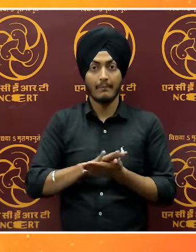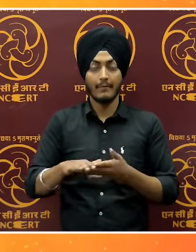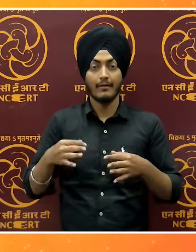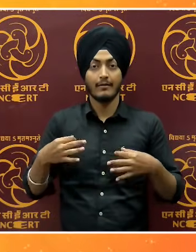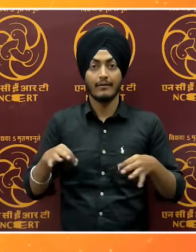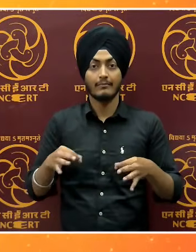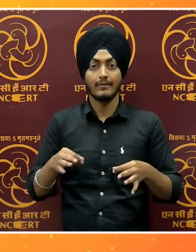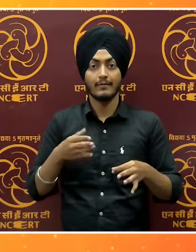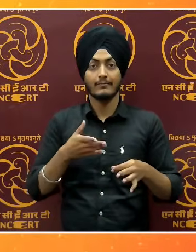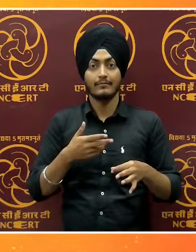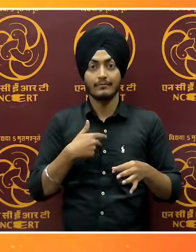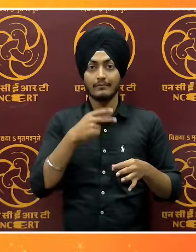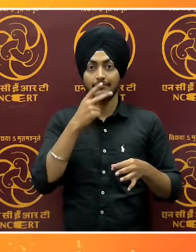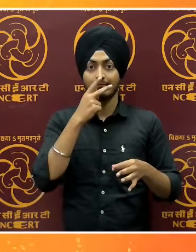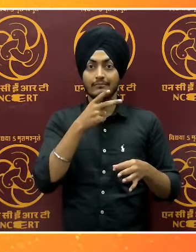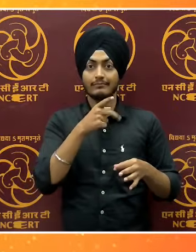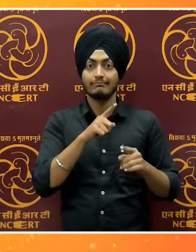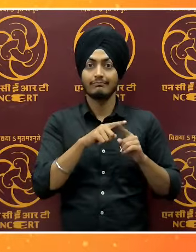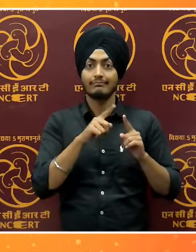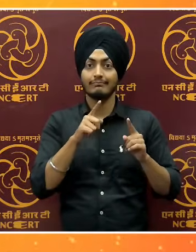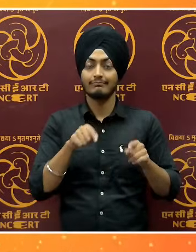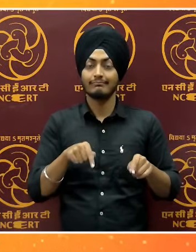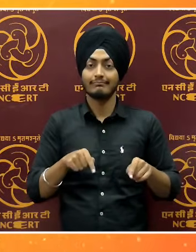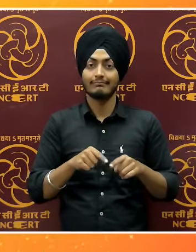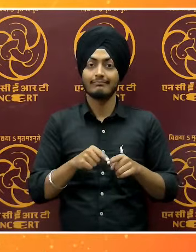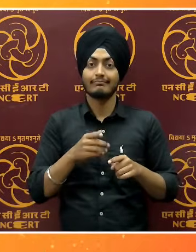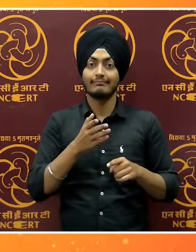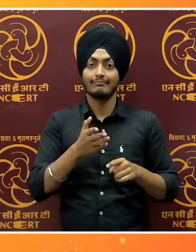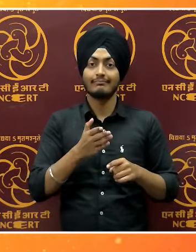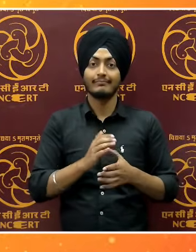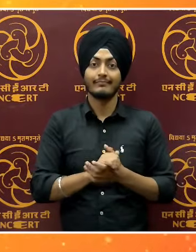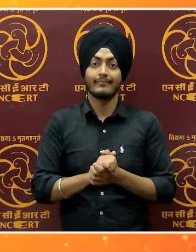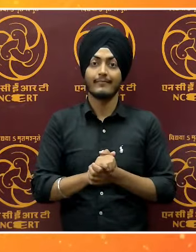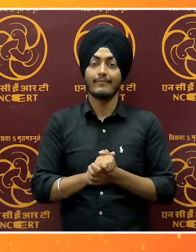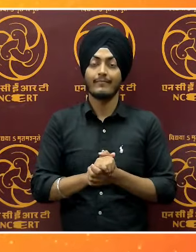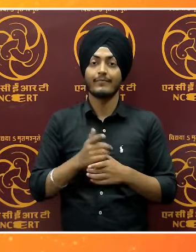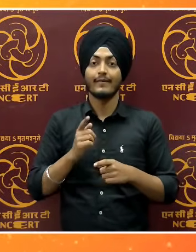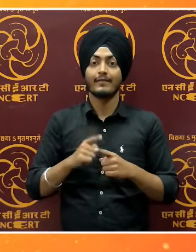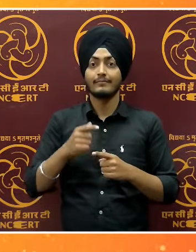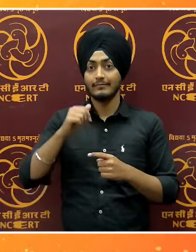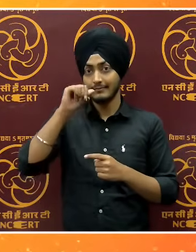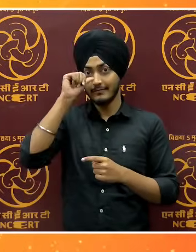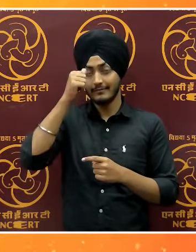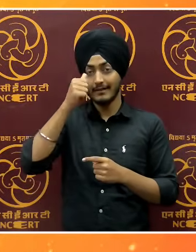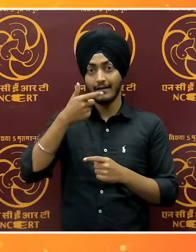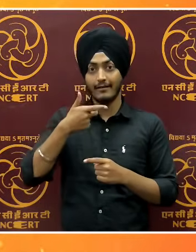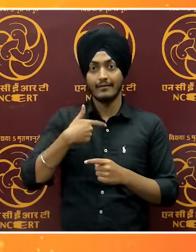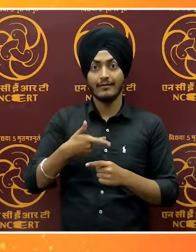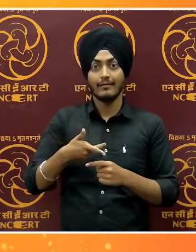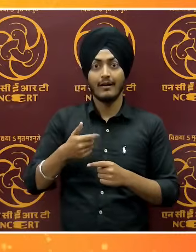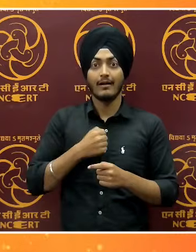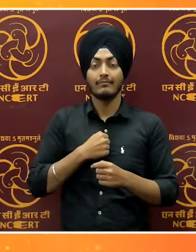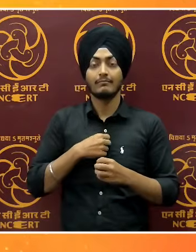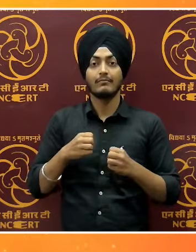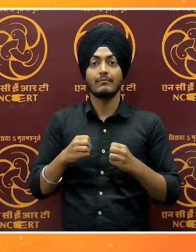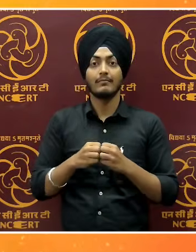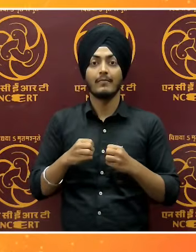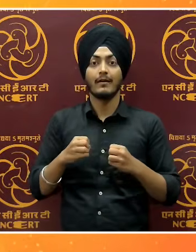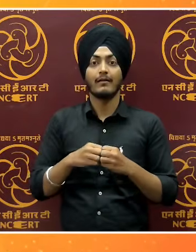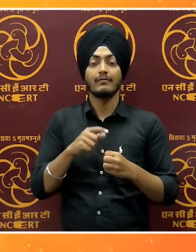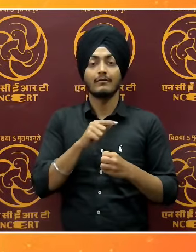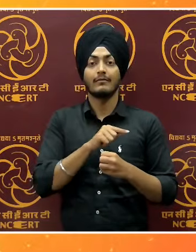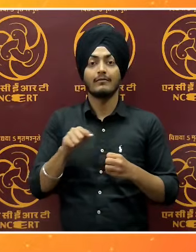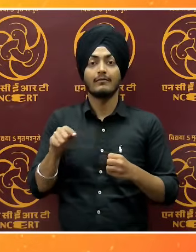the screen as a paper and it is coming outward. And the into mark shows that the magnetic lines are